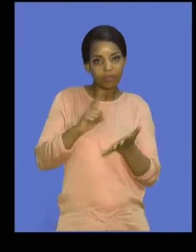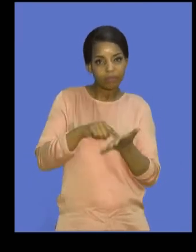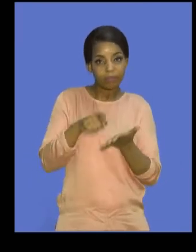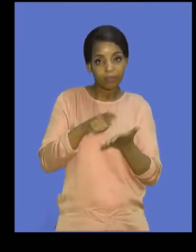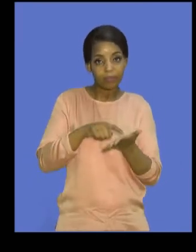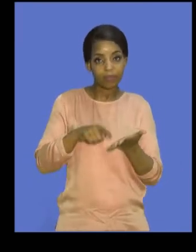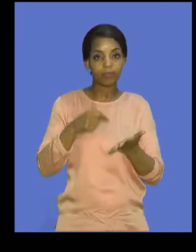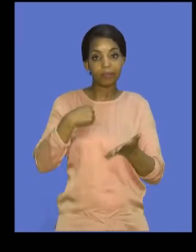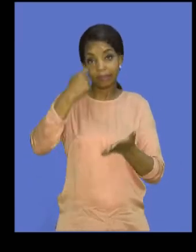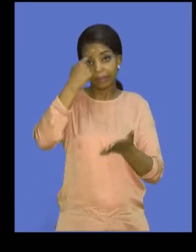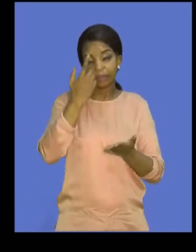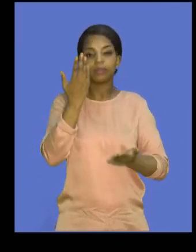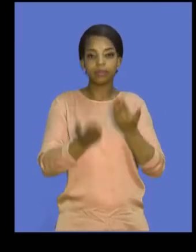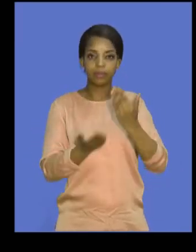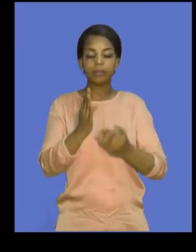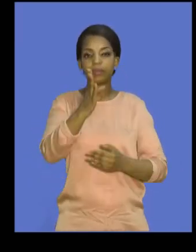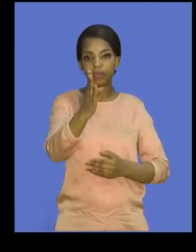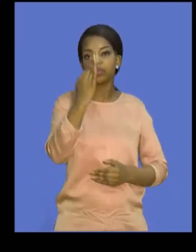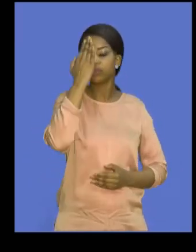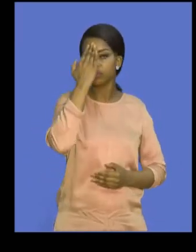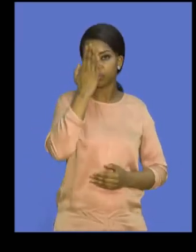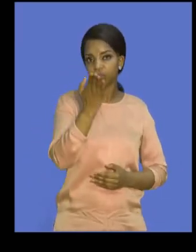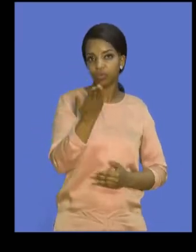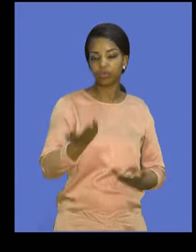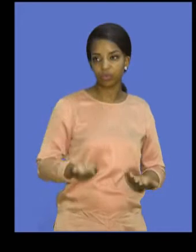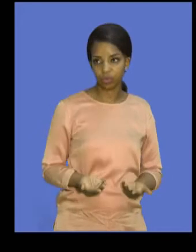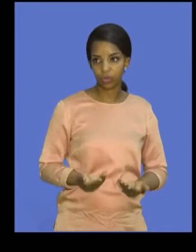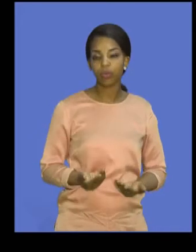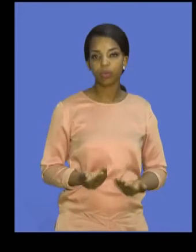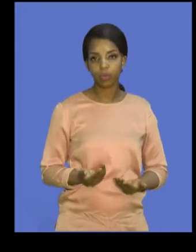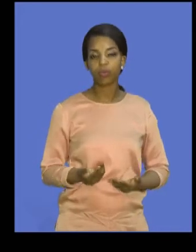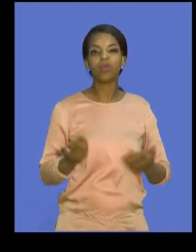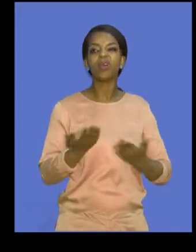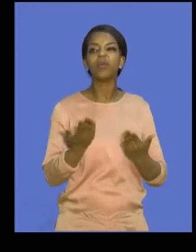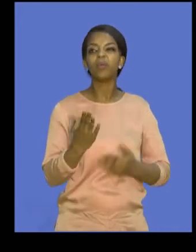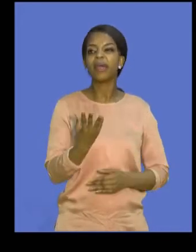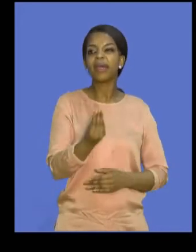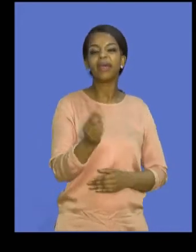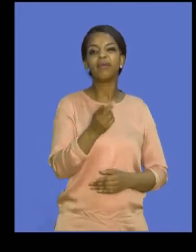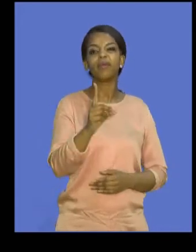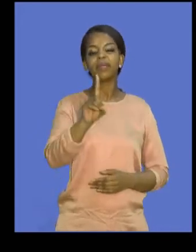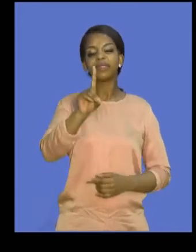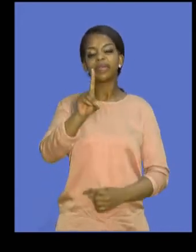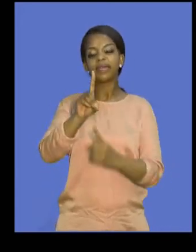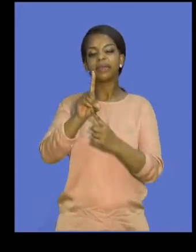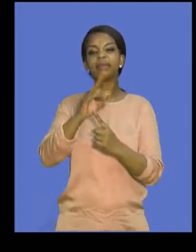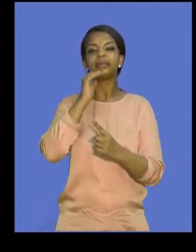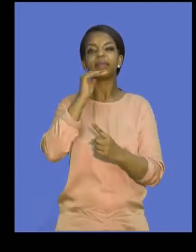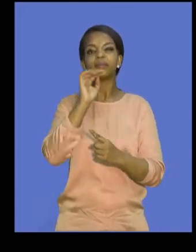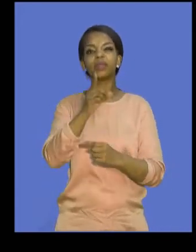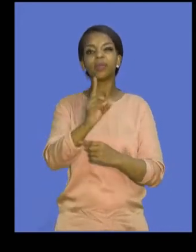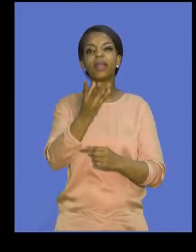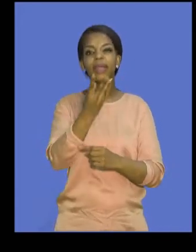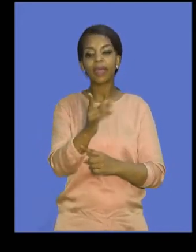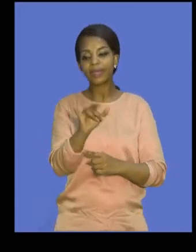an arithmetic pattern where we deal with a D, which means there's a common difference as we are moving from one